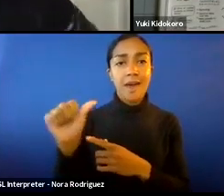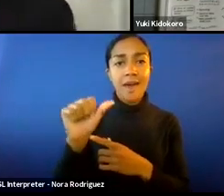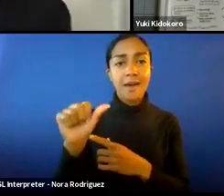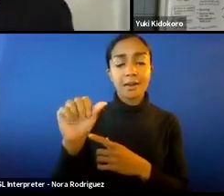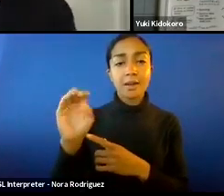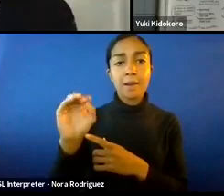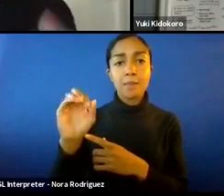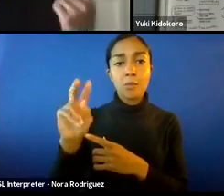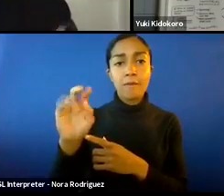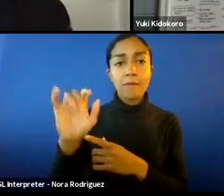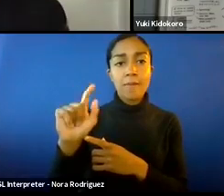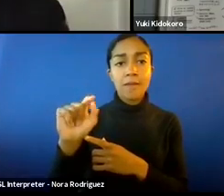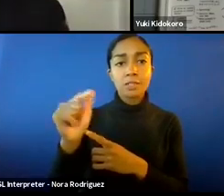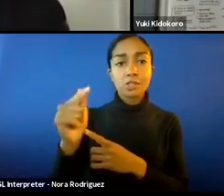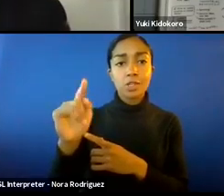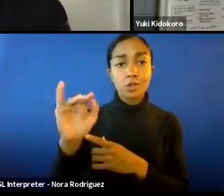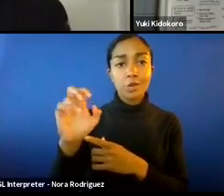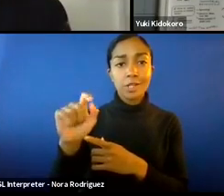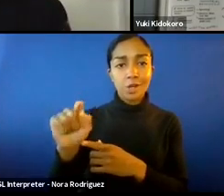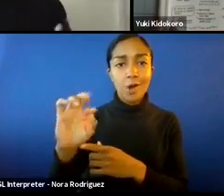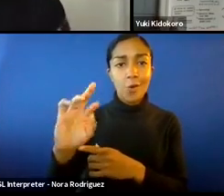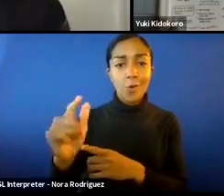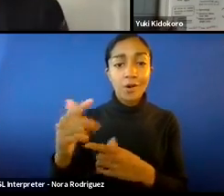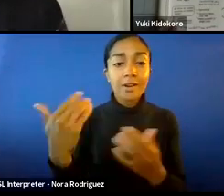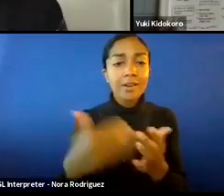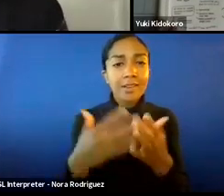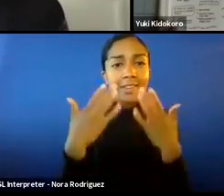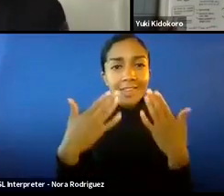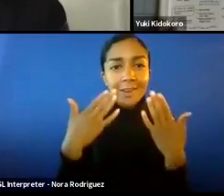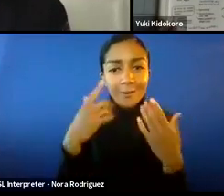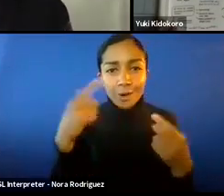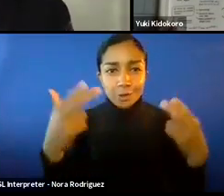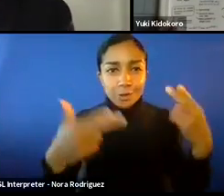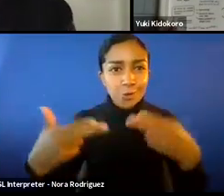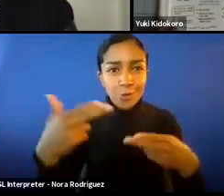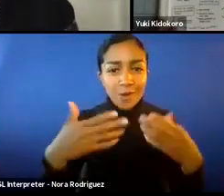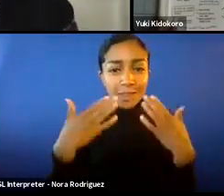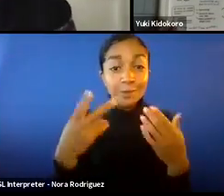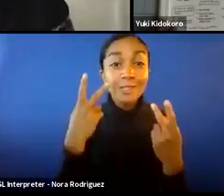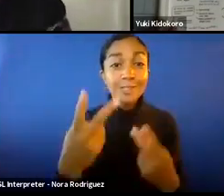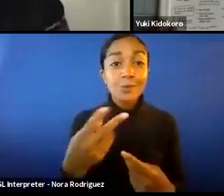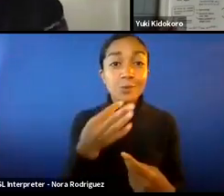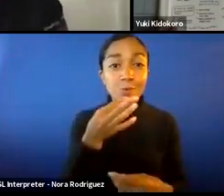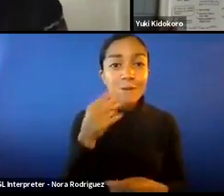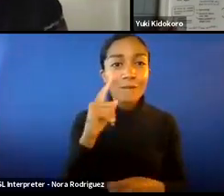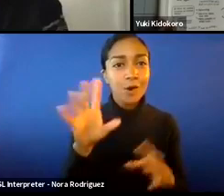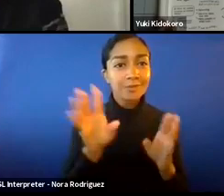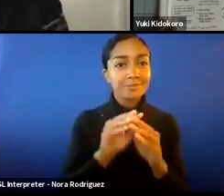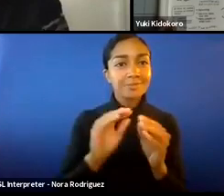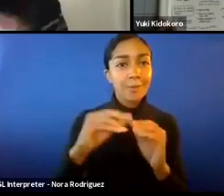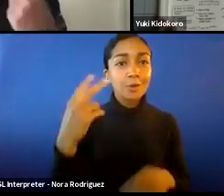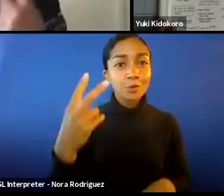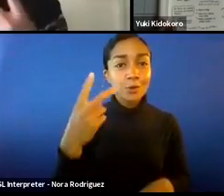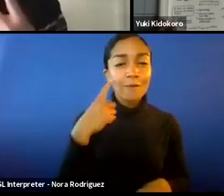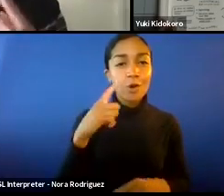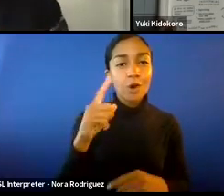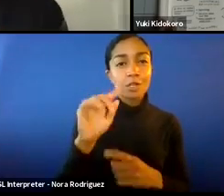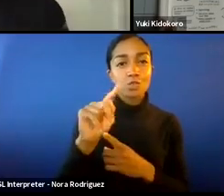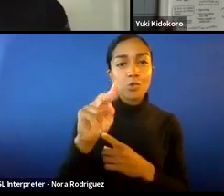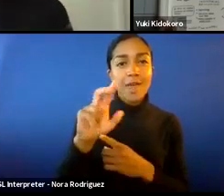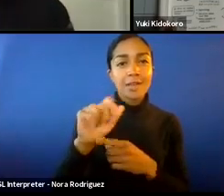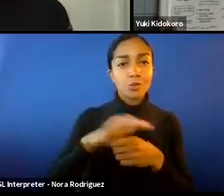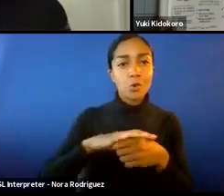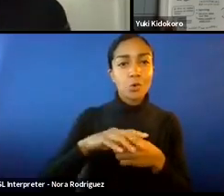course@movementgeneration.org. Once again, thank you all for joining us. We'll see you here for session 2 on translocal strategies for just recovery in 2 weeks